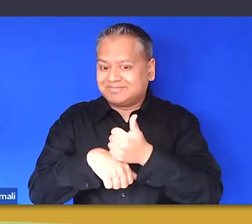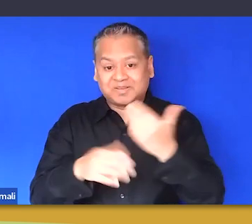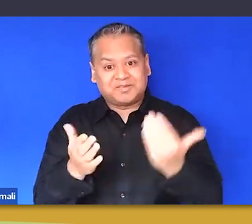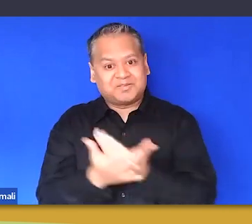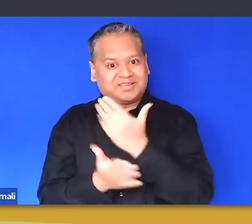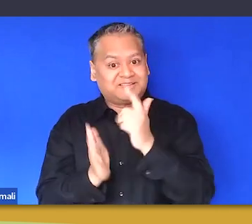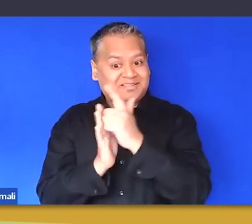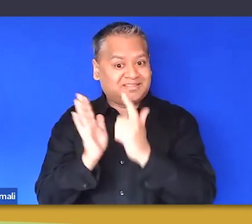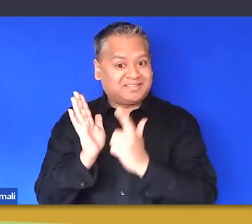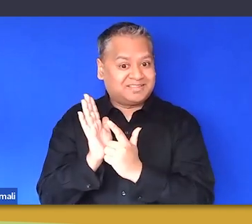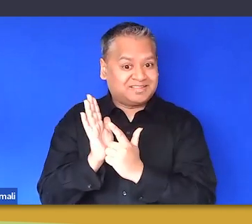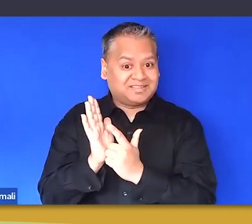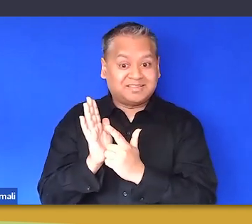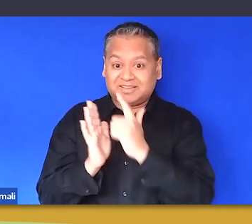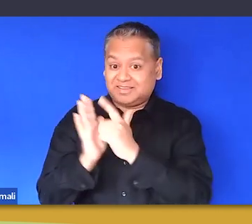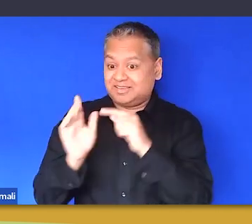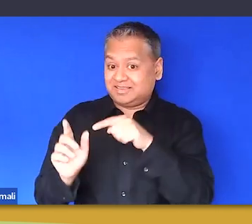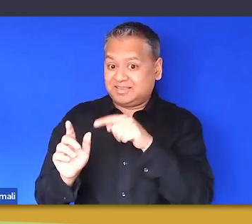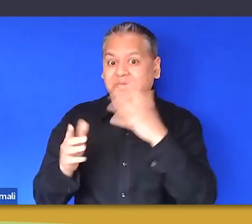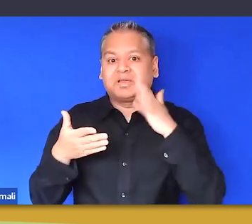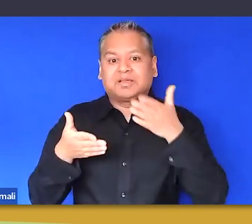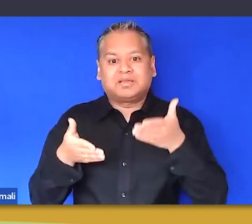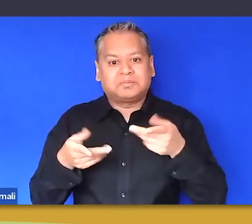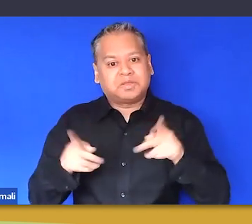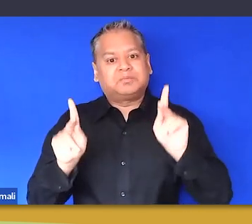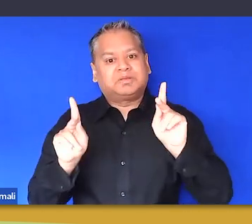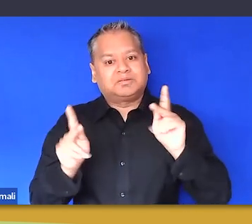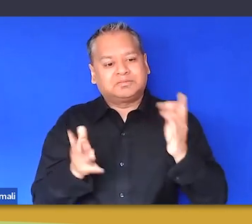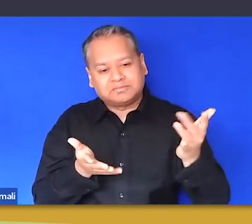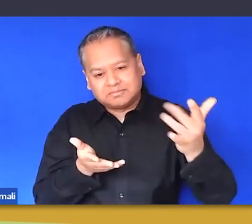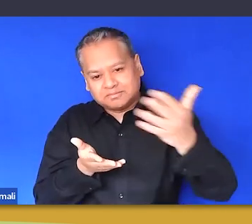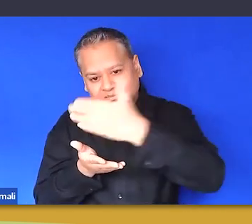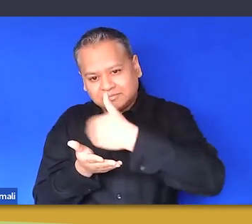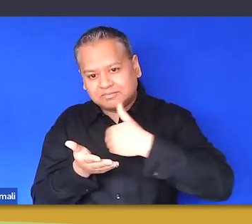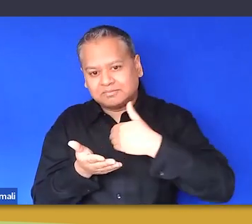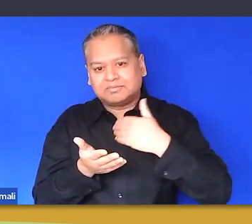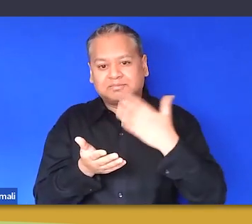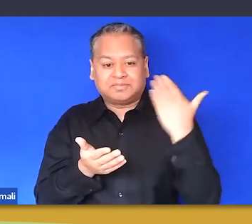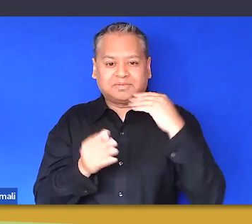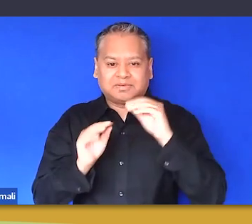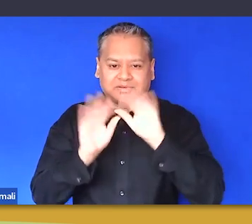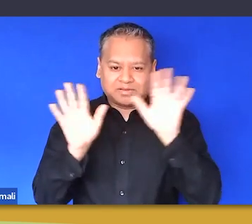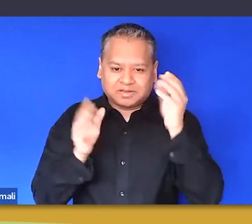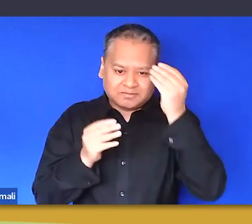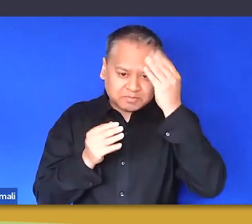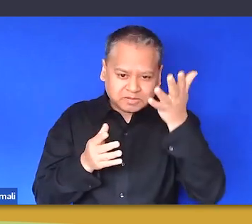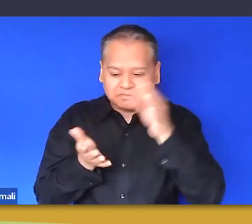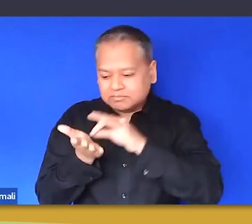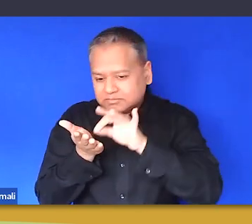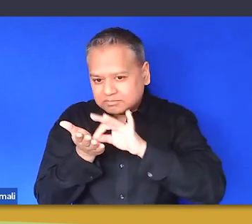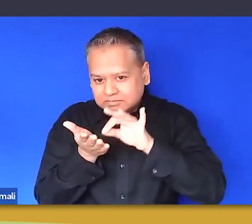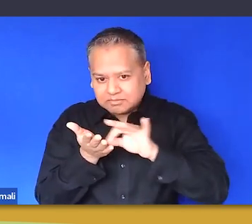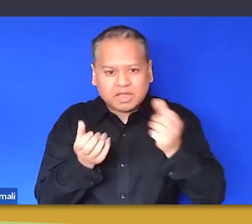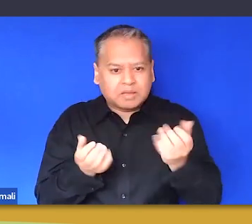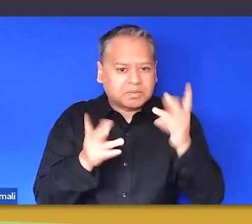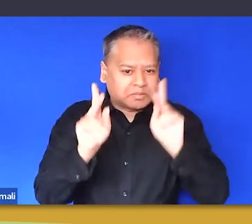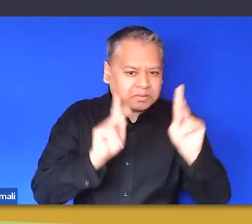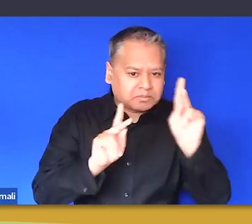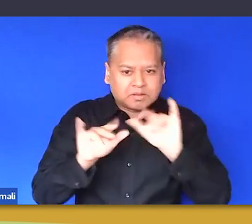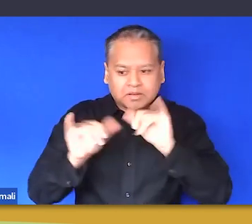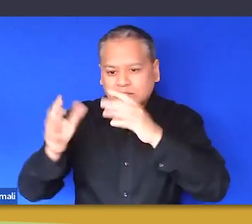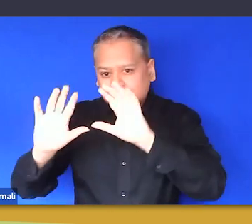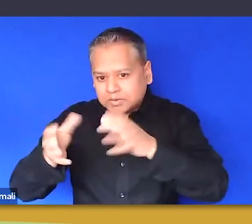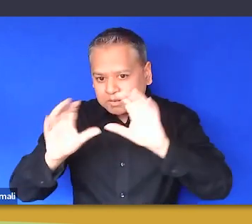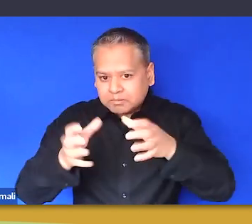origin, ancestry, racial background, or religion. This legislation will help to address systemic racism